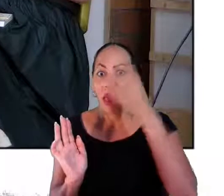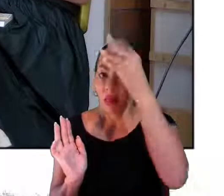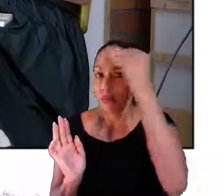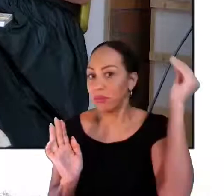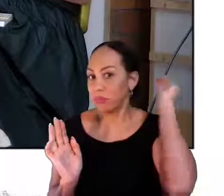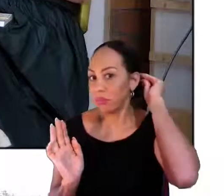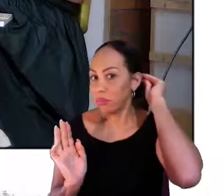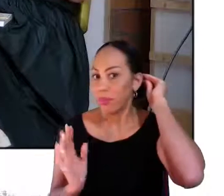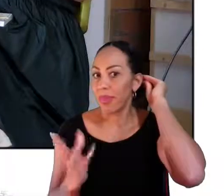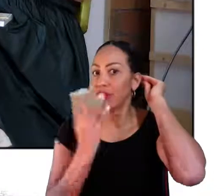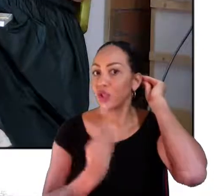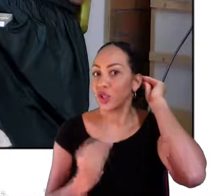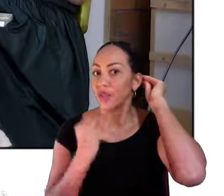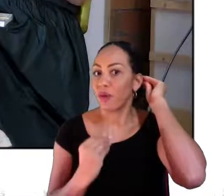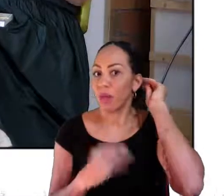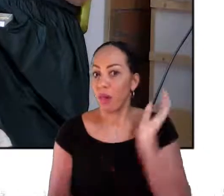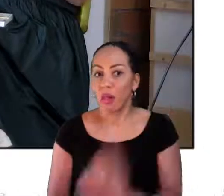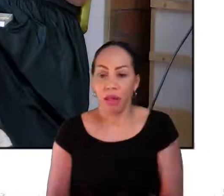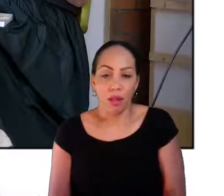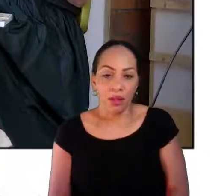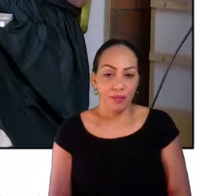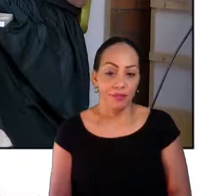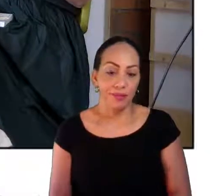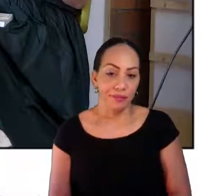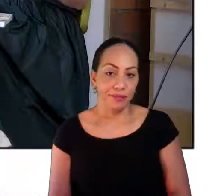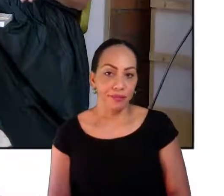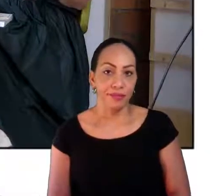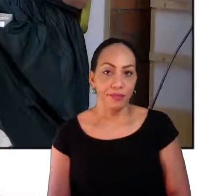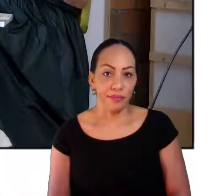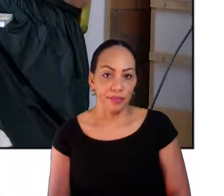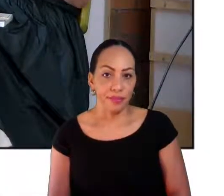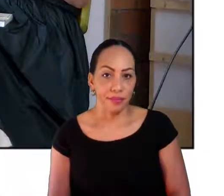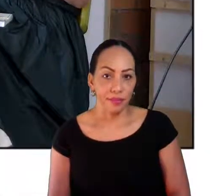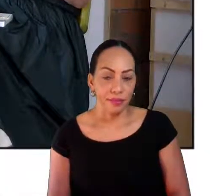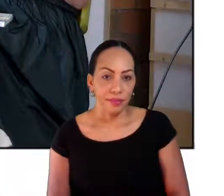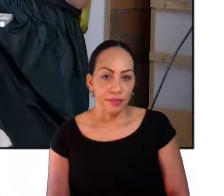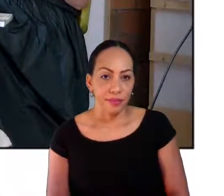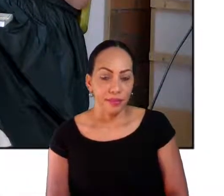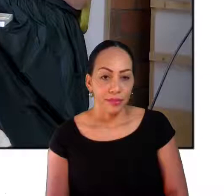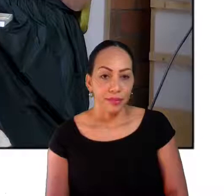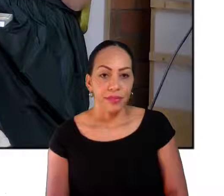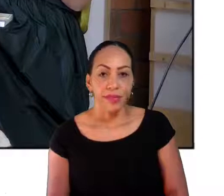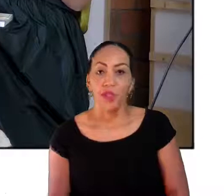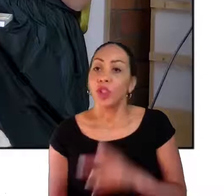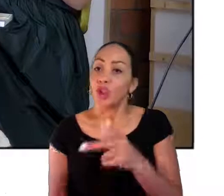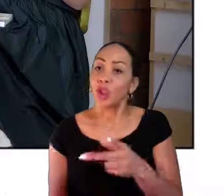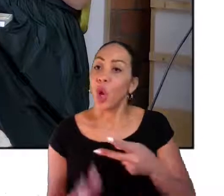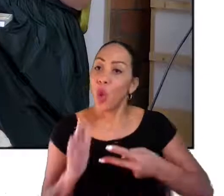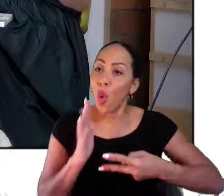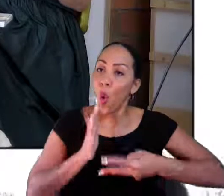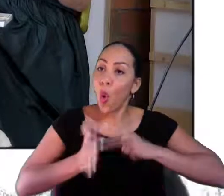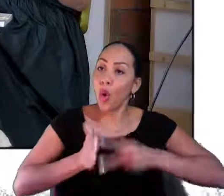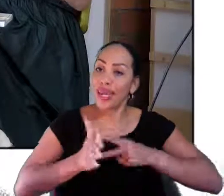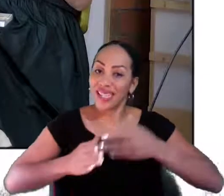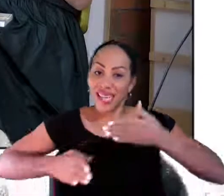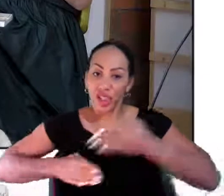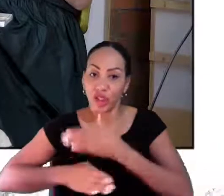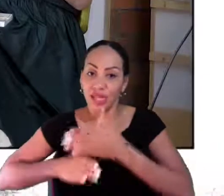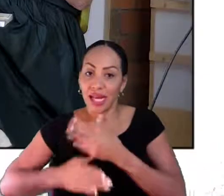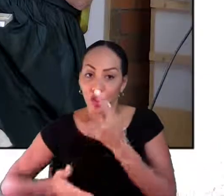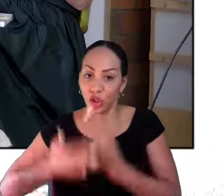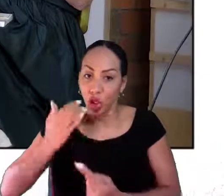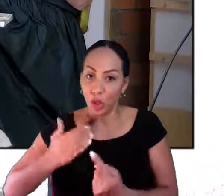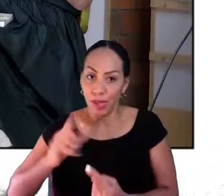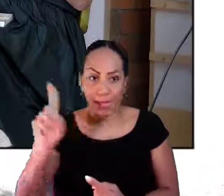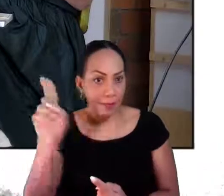of a space. And we know from experience it's not just enough to do the organisational actions. What do you recommend for people